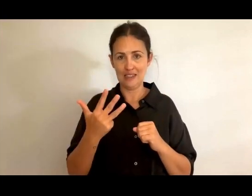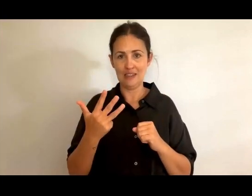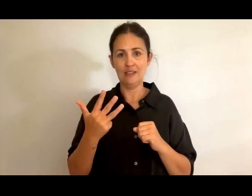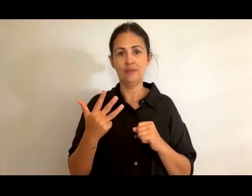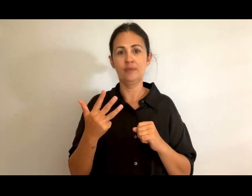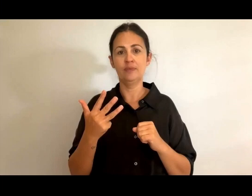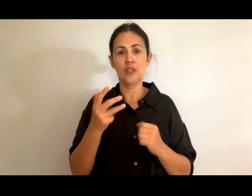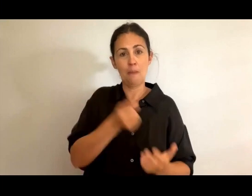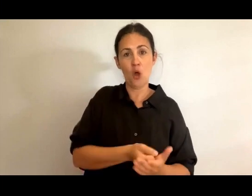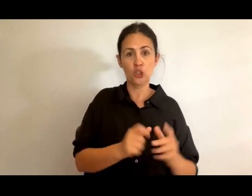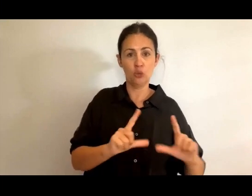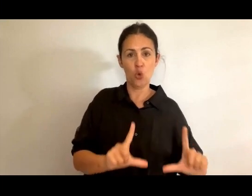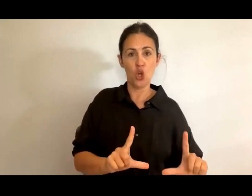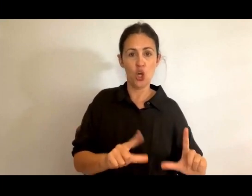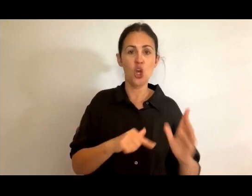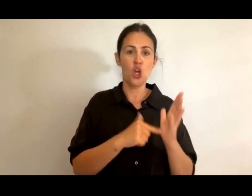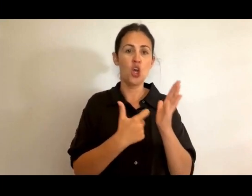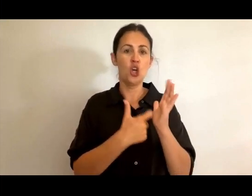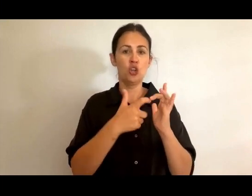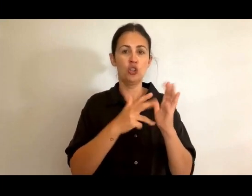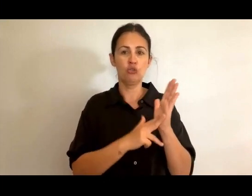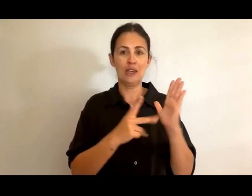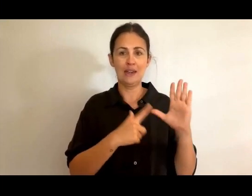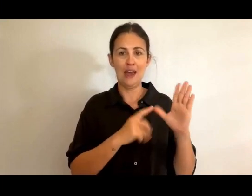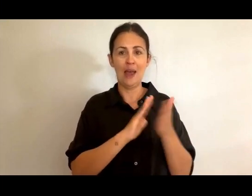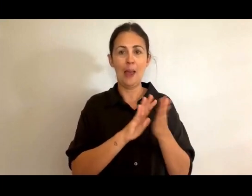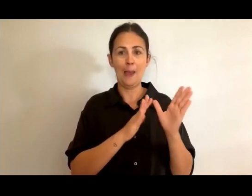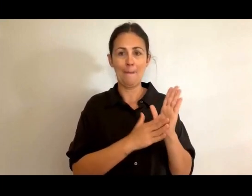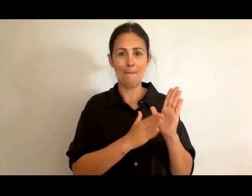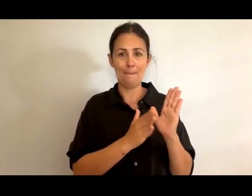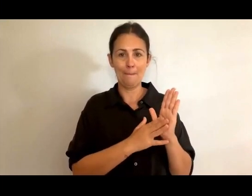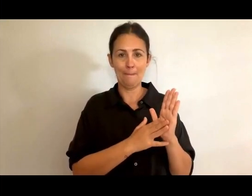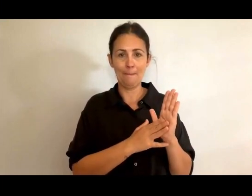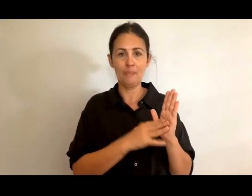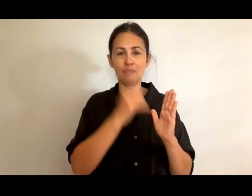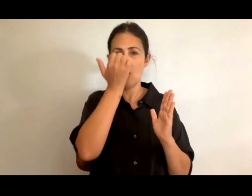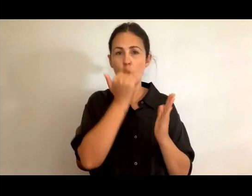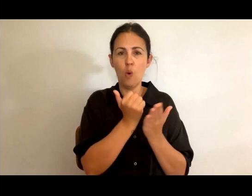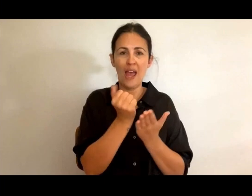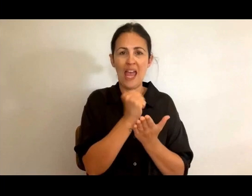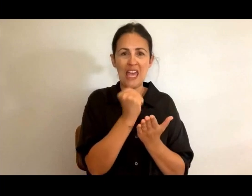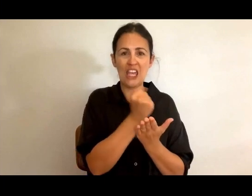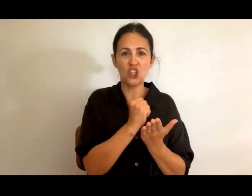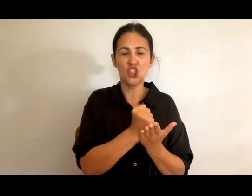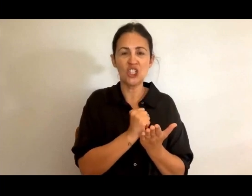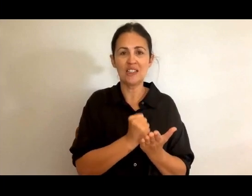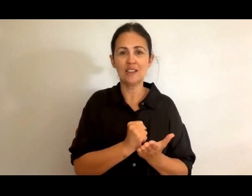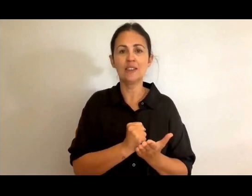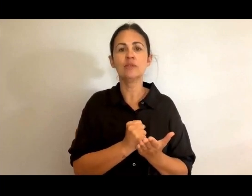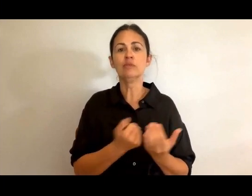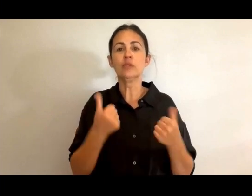Ham. It's a small etching that we used as a launching place for a Year 9 painting and drawing class in